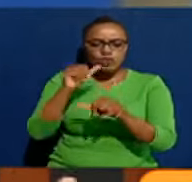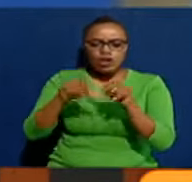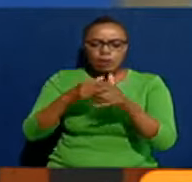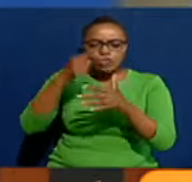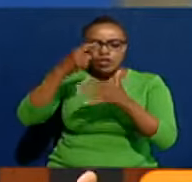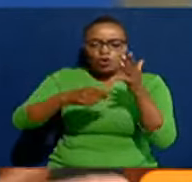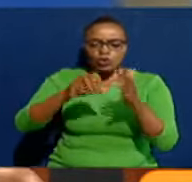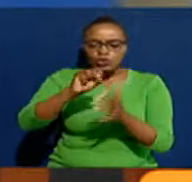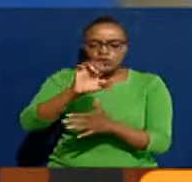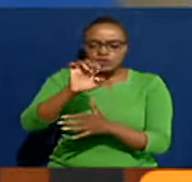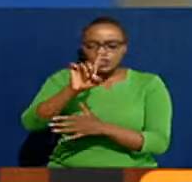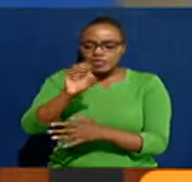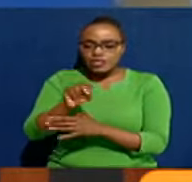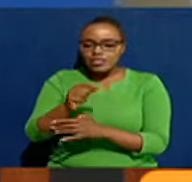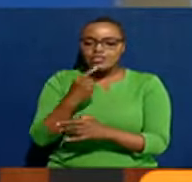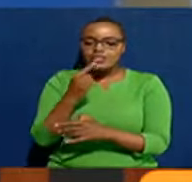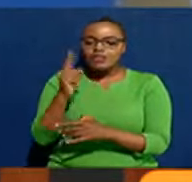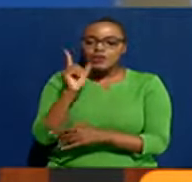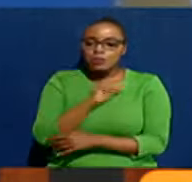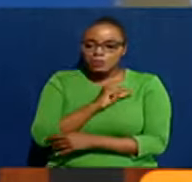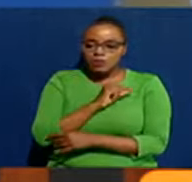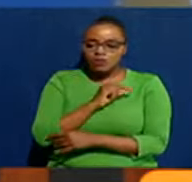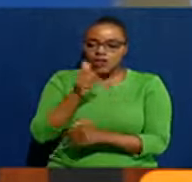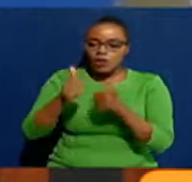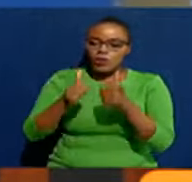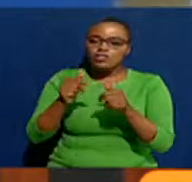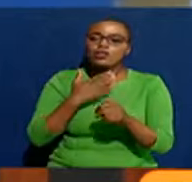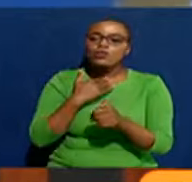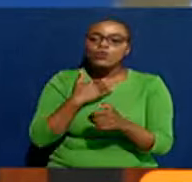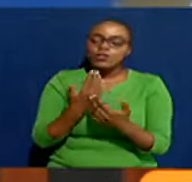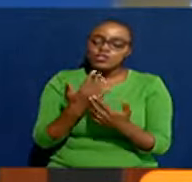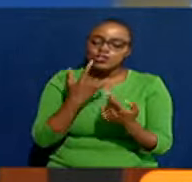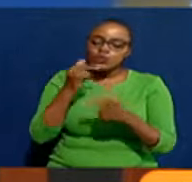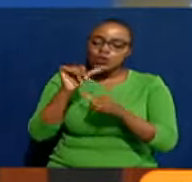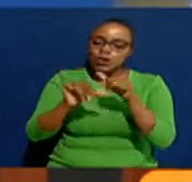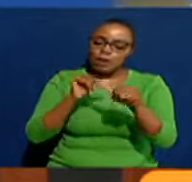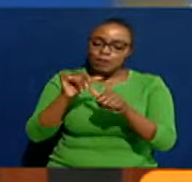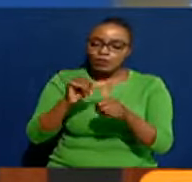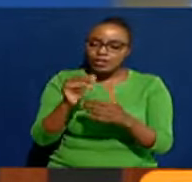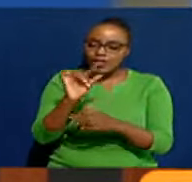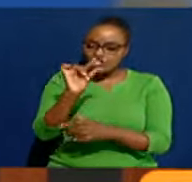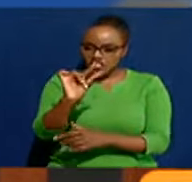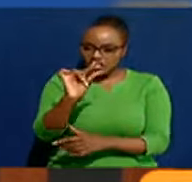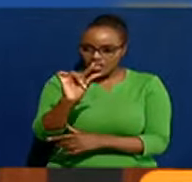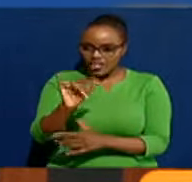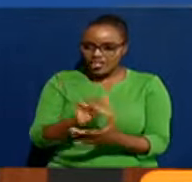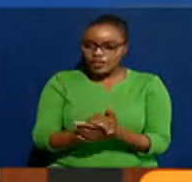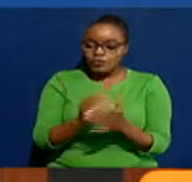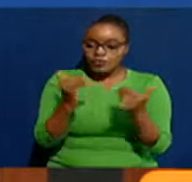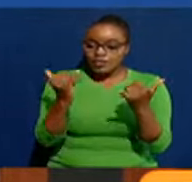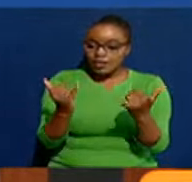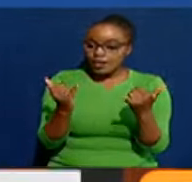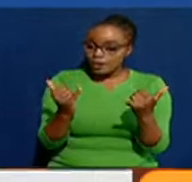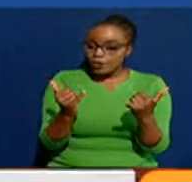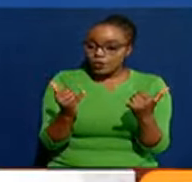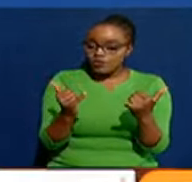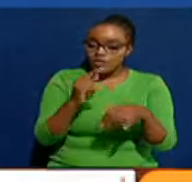which again, Mheshimiwa has pointed to, which I would want to touch on a little. Now,